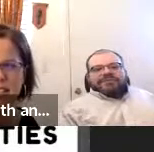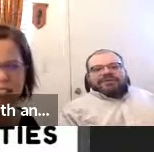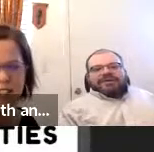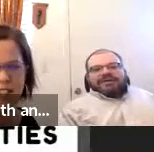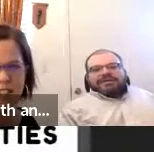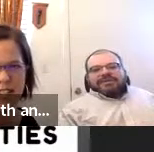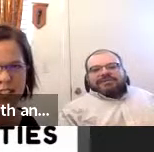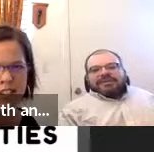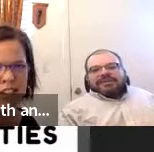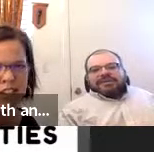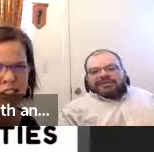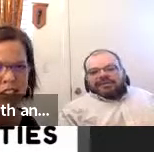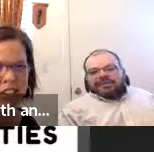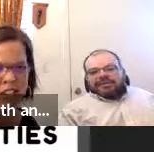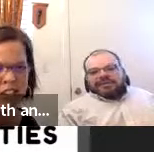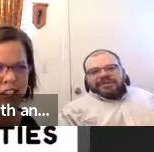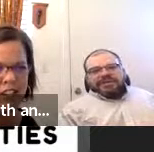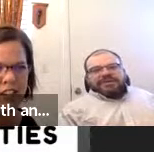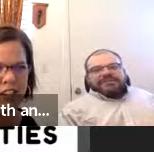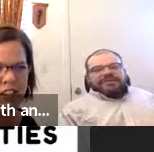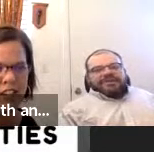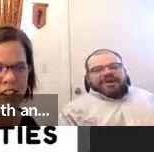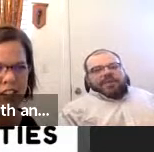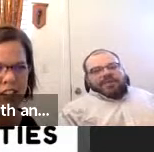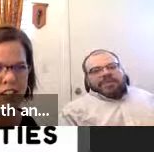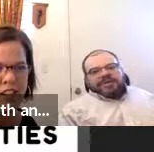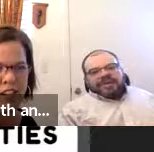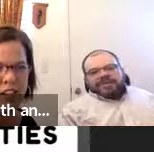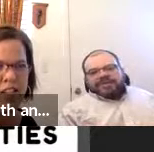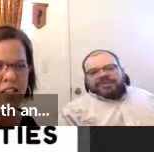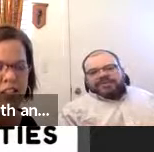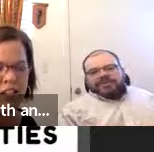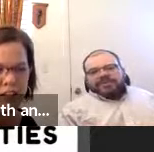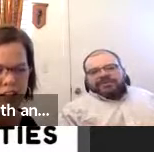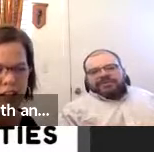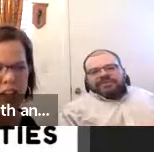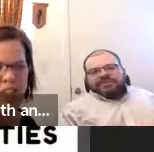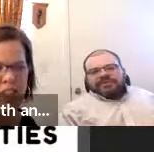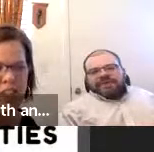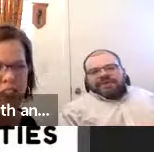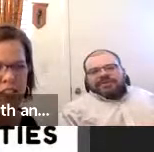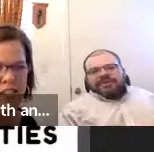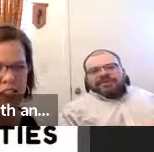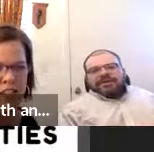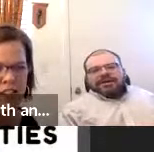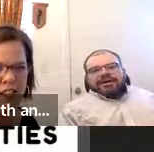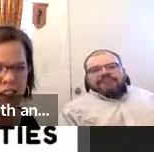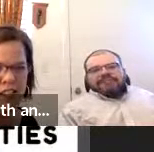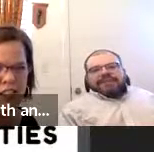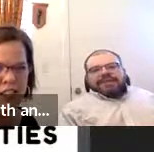white, English-speaking people are good parents, upper middle class people with generational wealth,